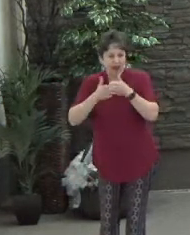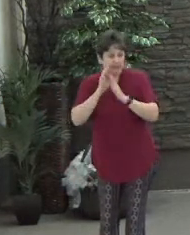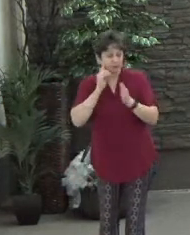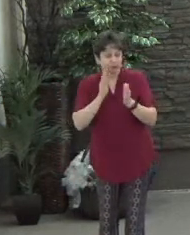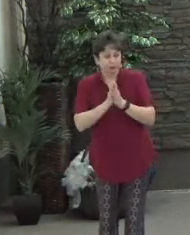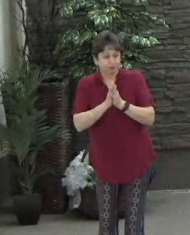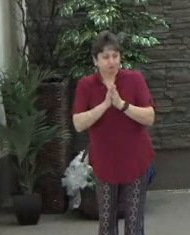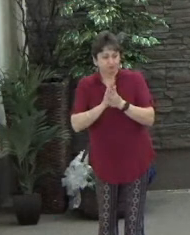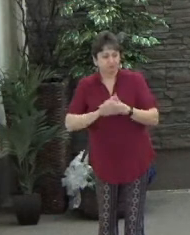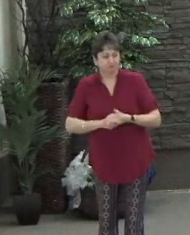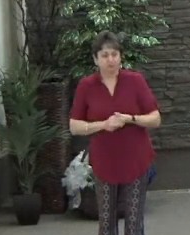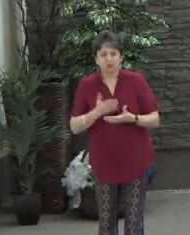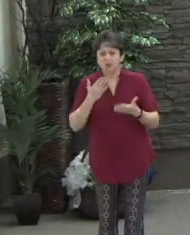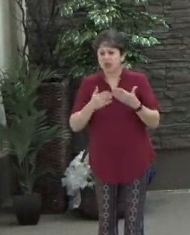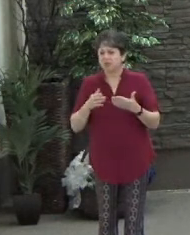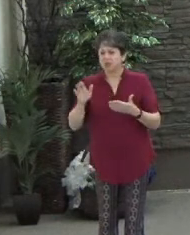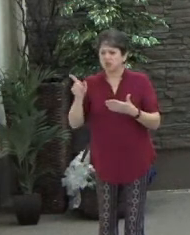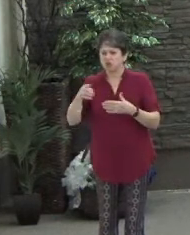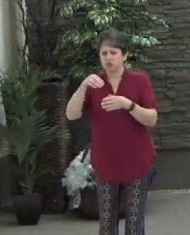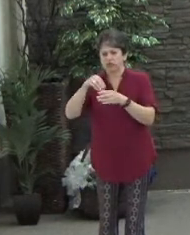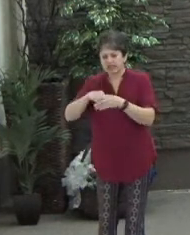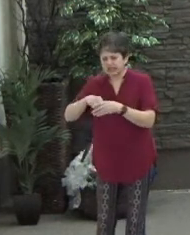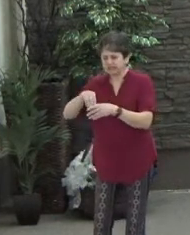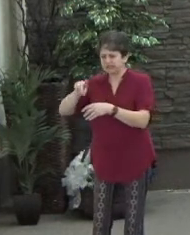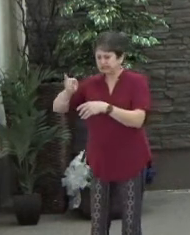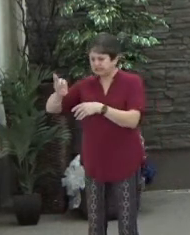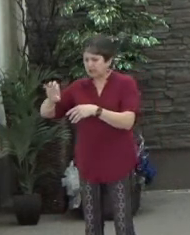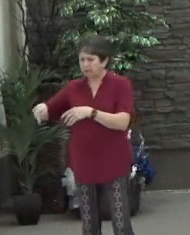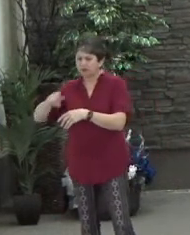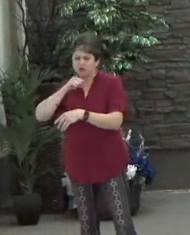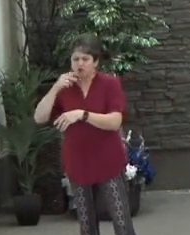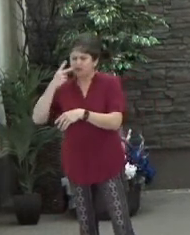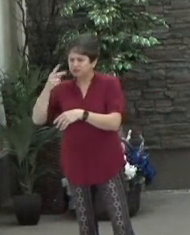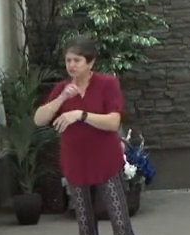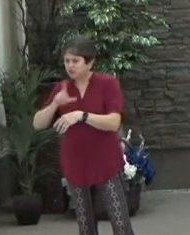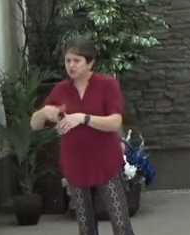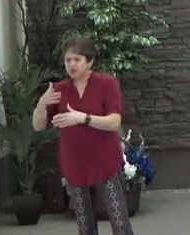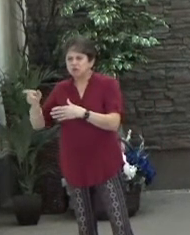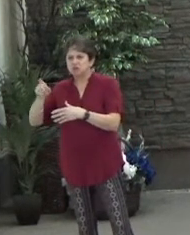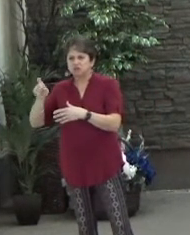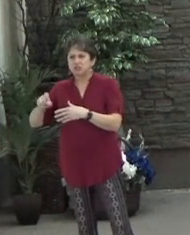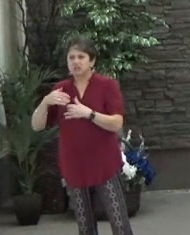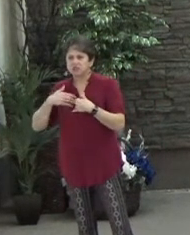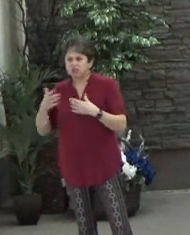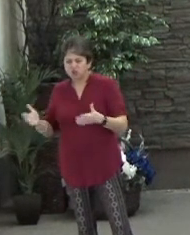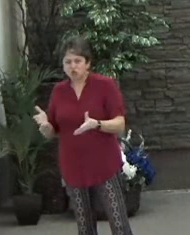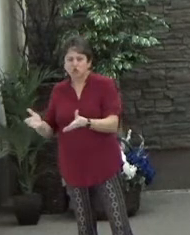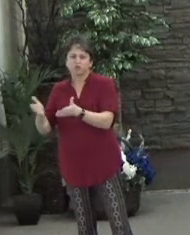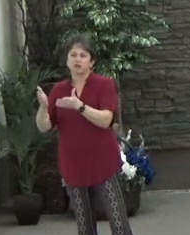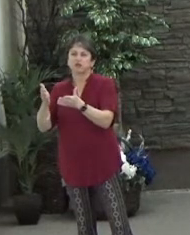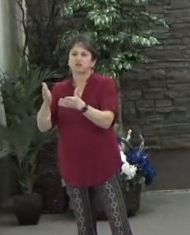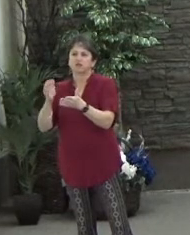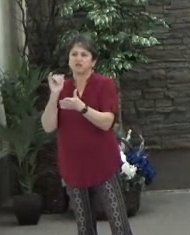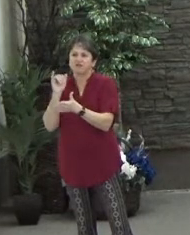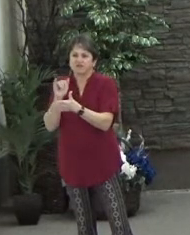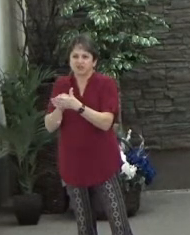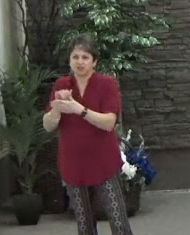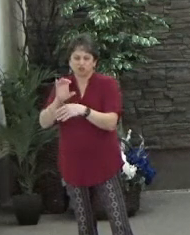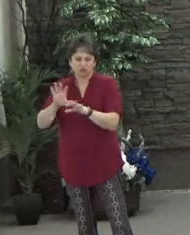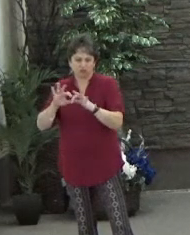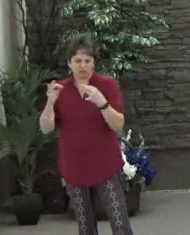prayer. Maybe you're in a dump, and maybe you're not seeing the Lord, and maybe you need the encouragement of this